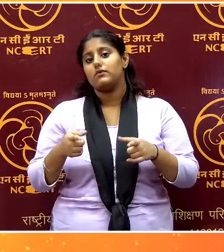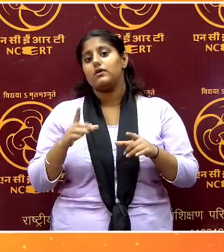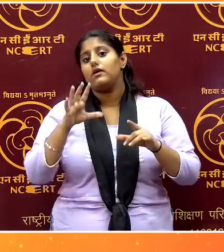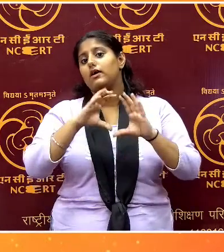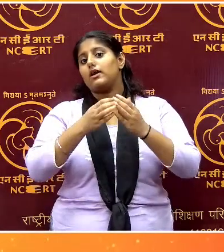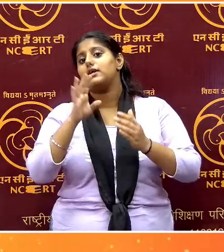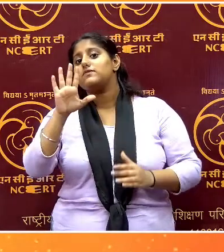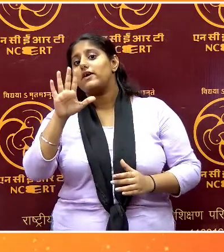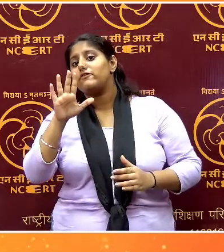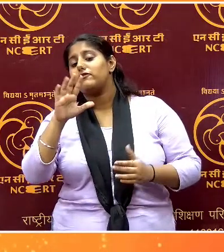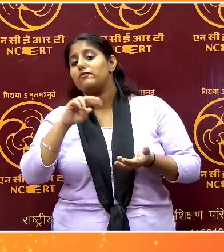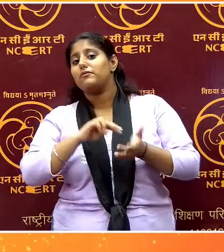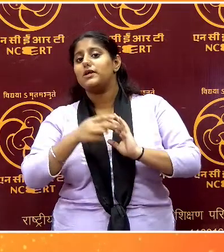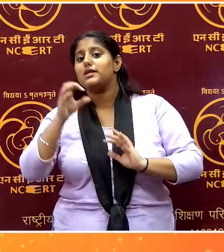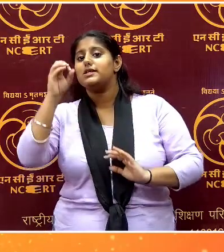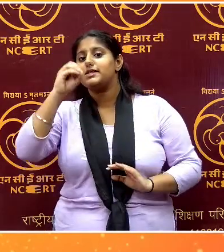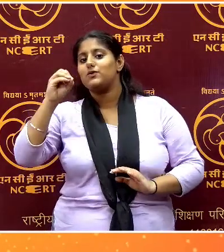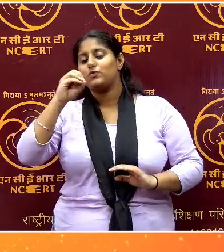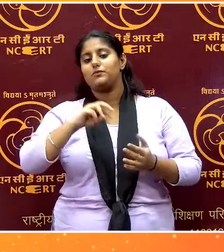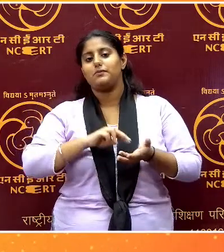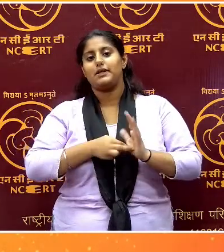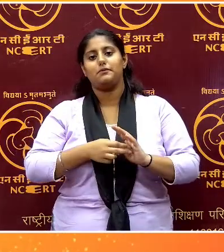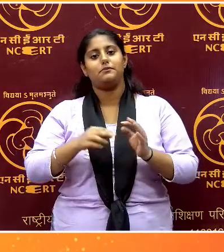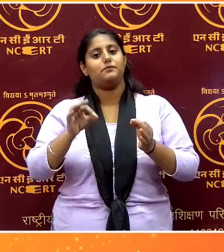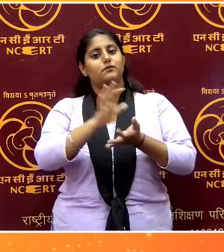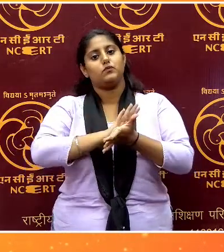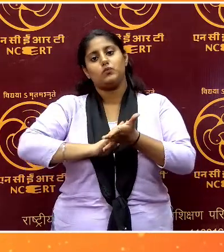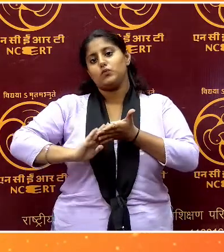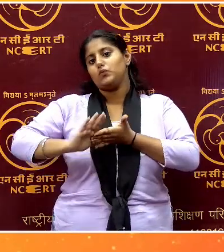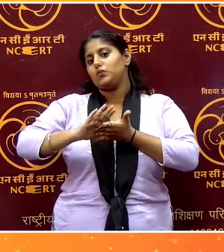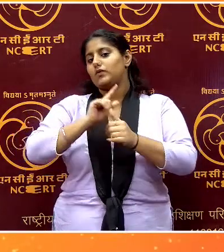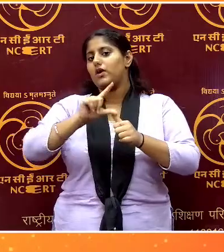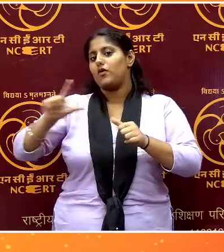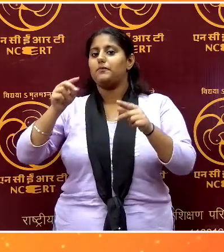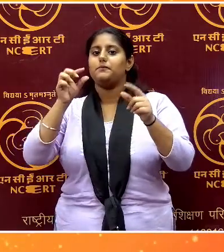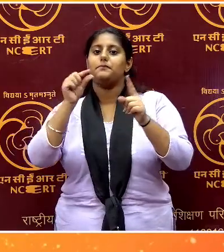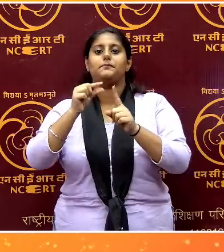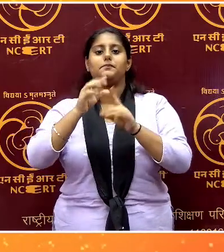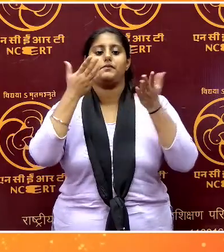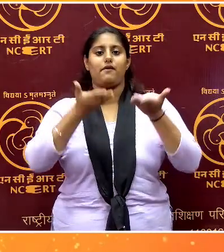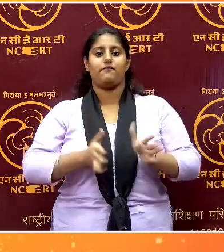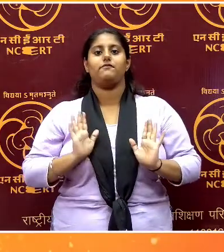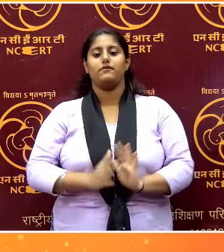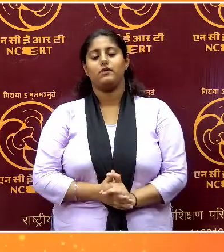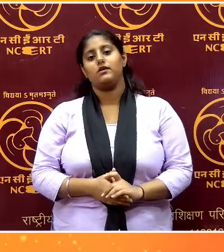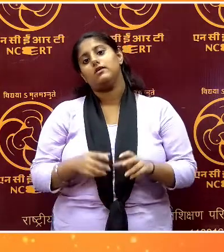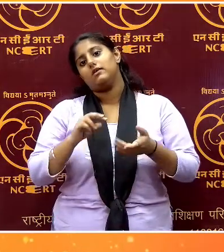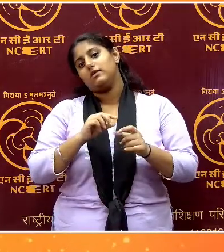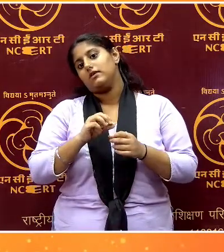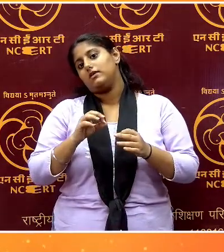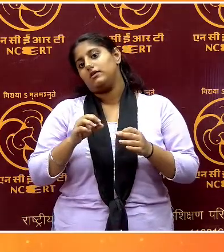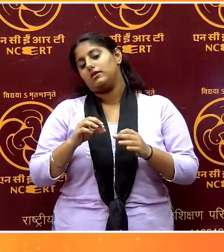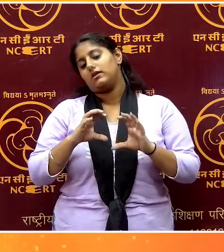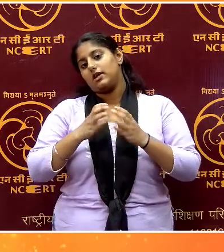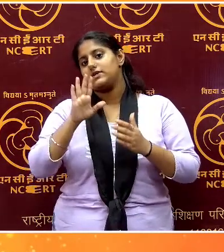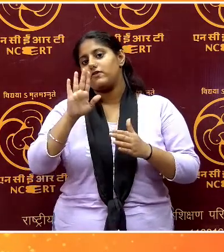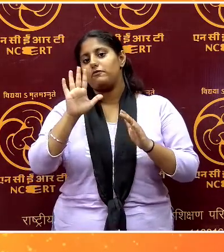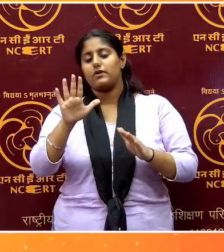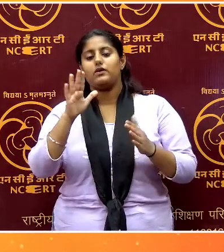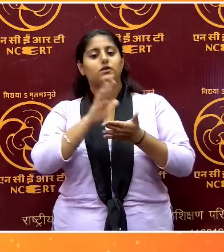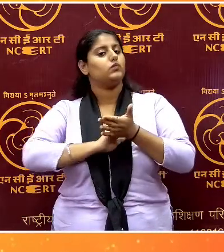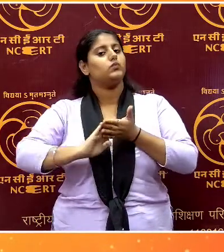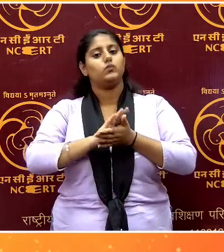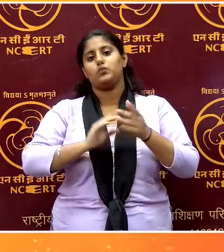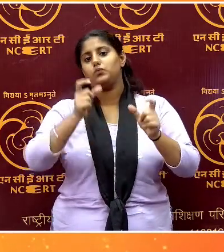Zero. No Zero. absent. There Yes. was no student absent on in the class 5. Therefore, number of students are 0. See, just at